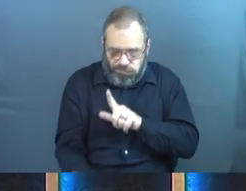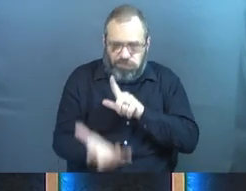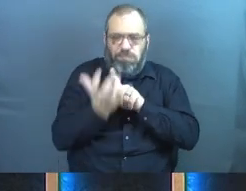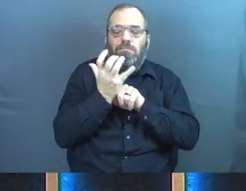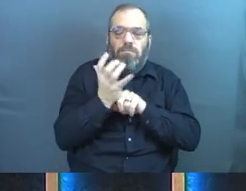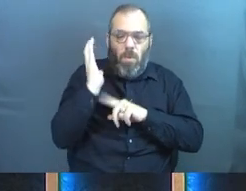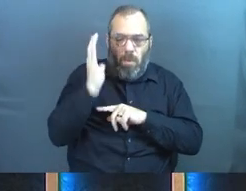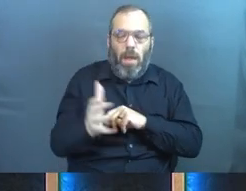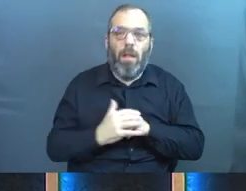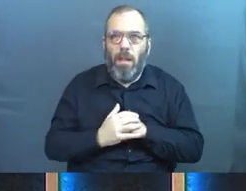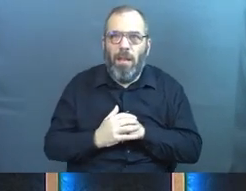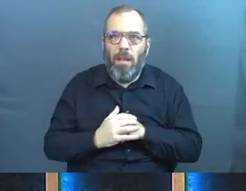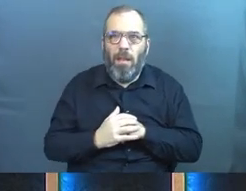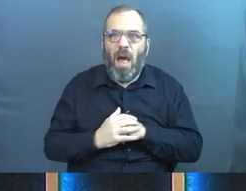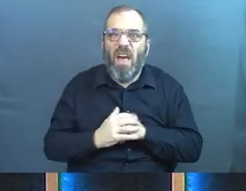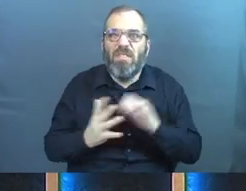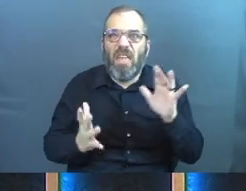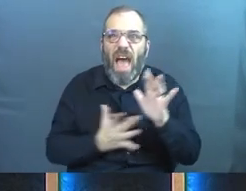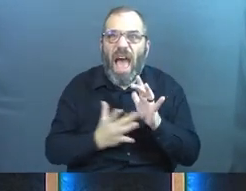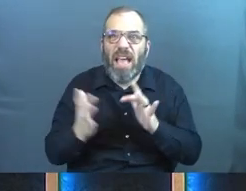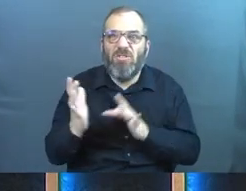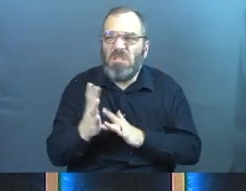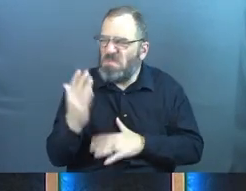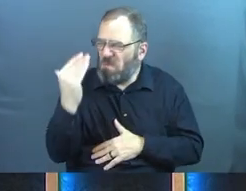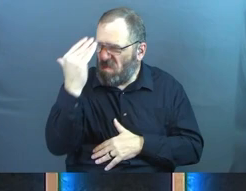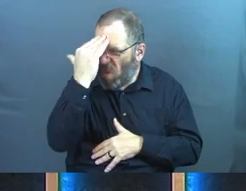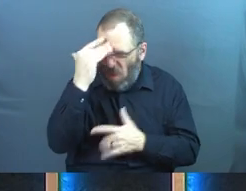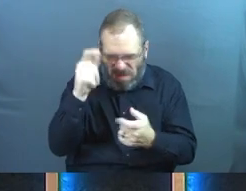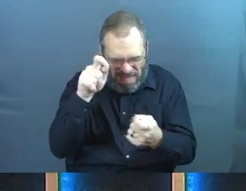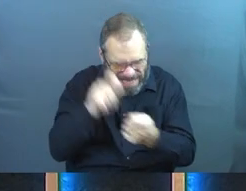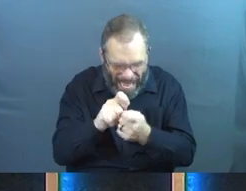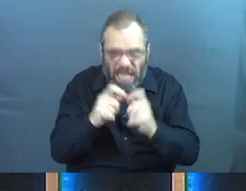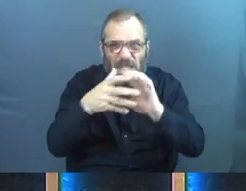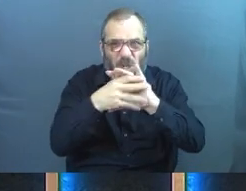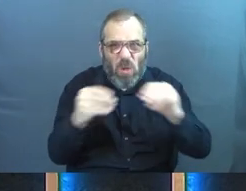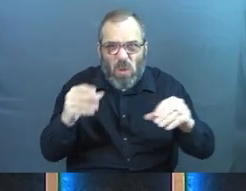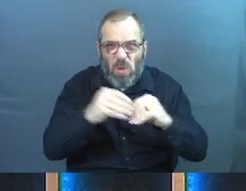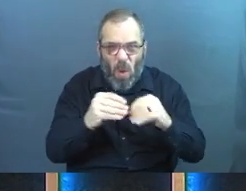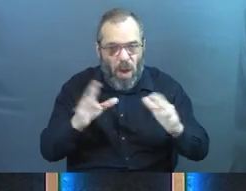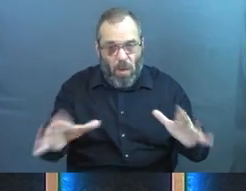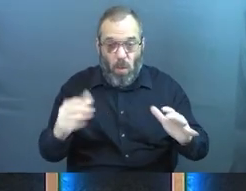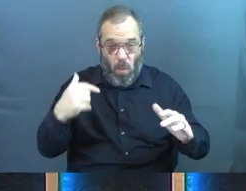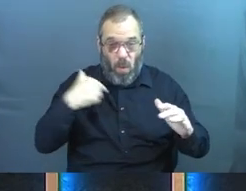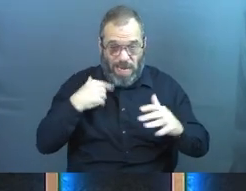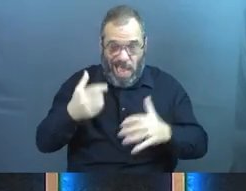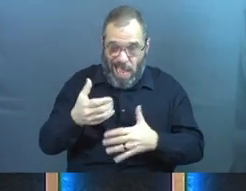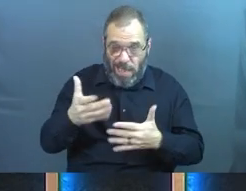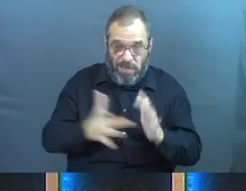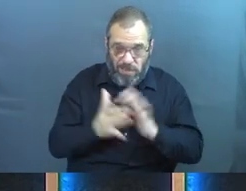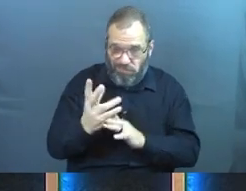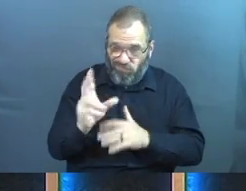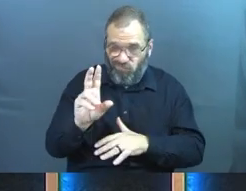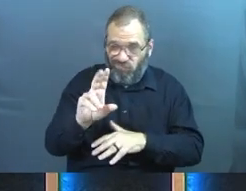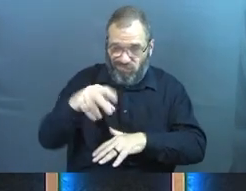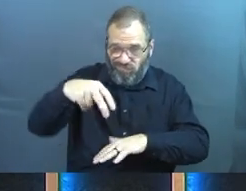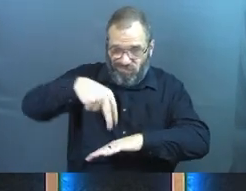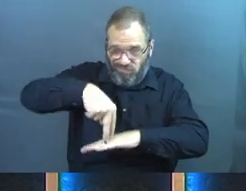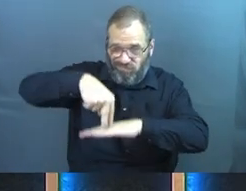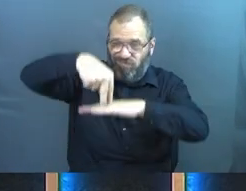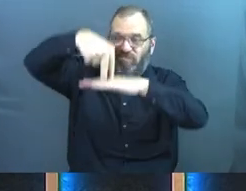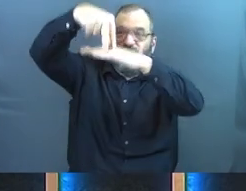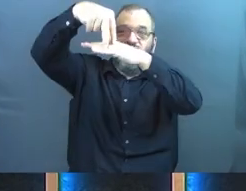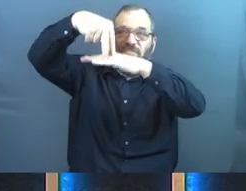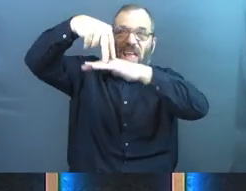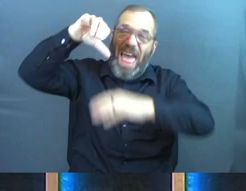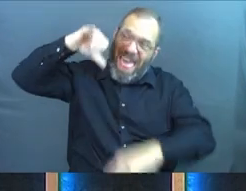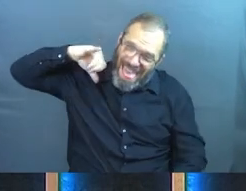myself. Amen. That's Jesus. He knows exactly where this is headed. And he says, when I'm lifted up.